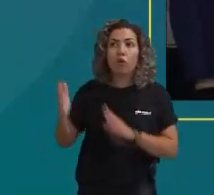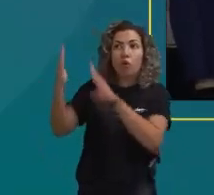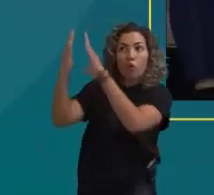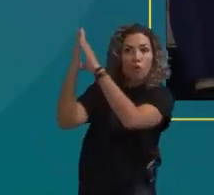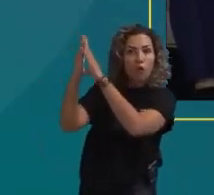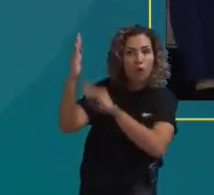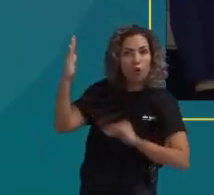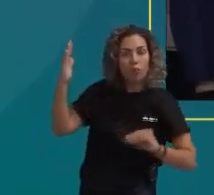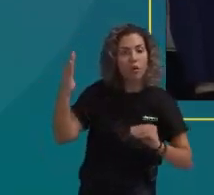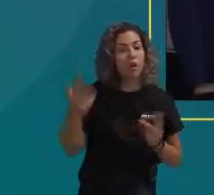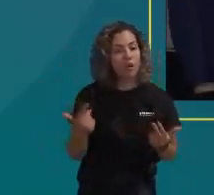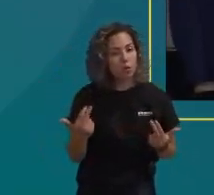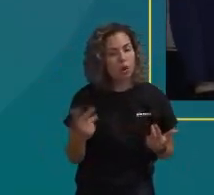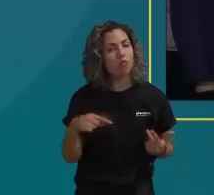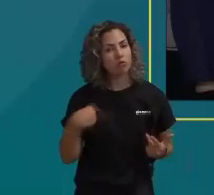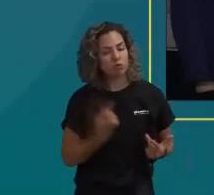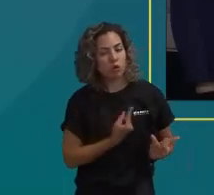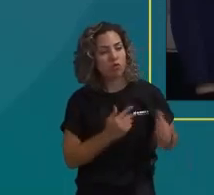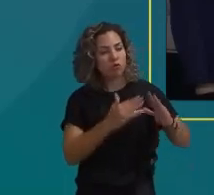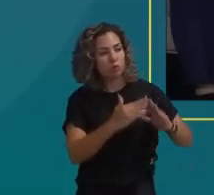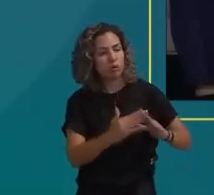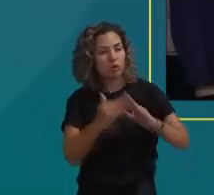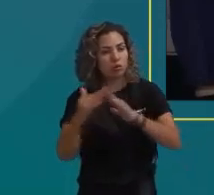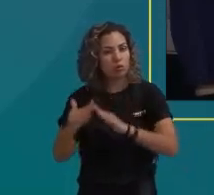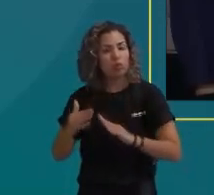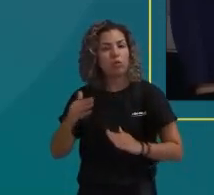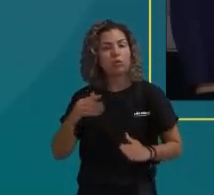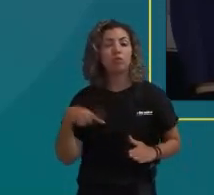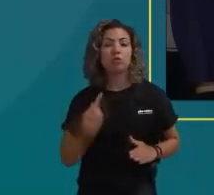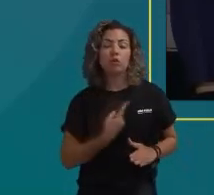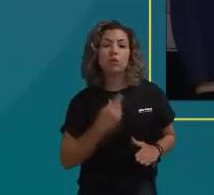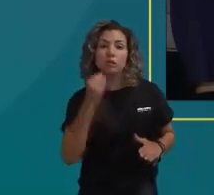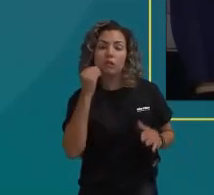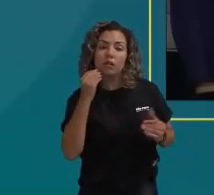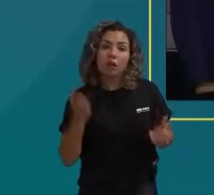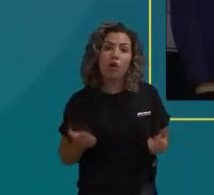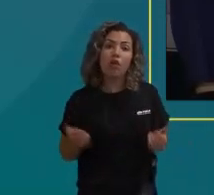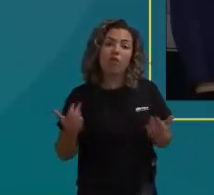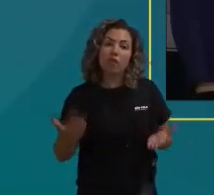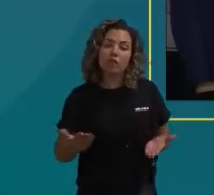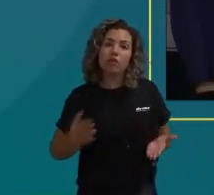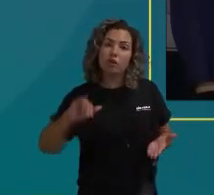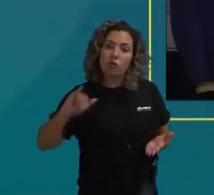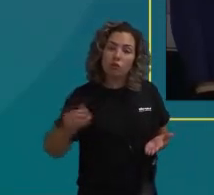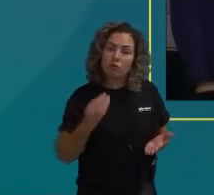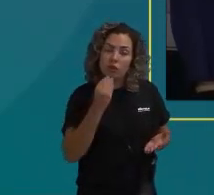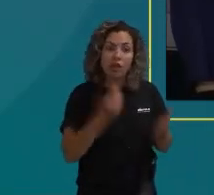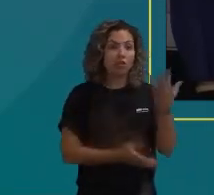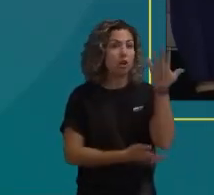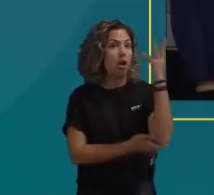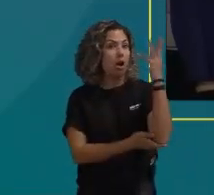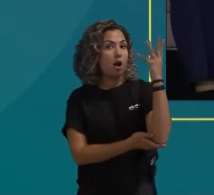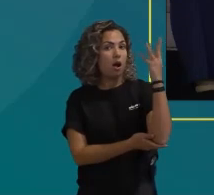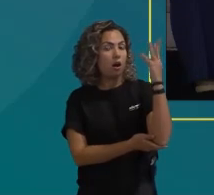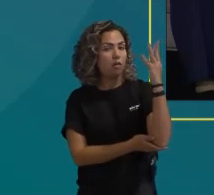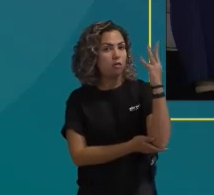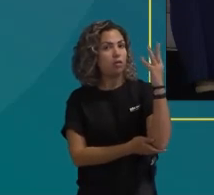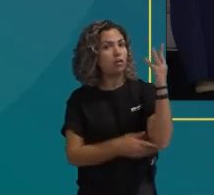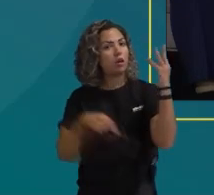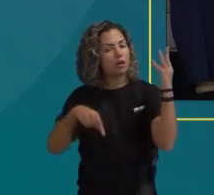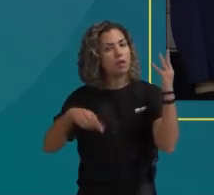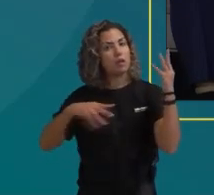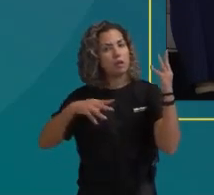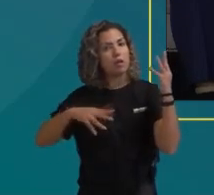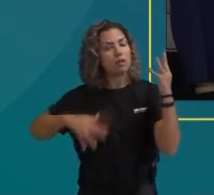But what I want to say around our tree equity approach is that we are aligning census data with other demographic